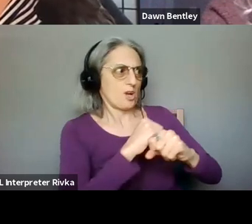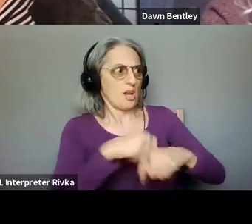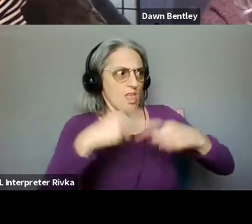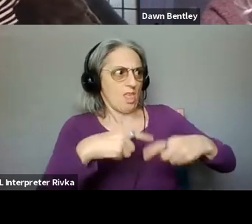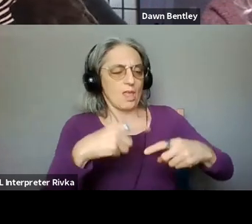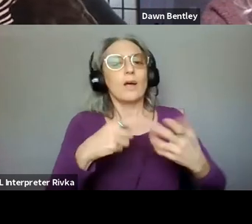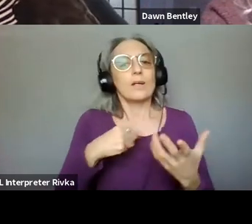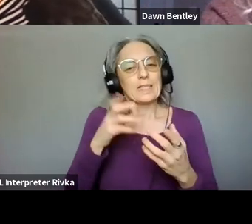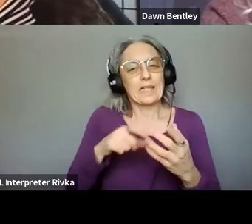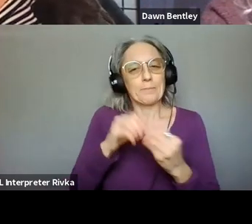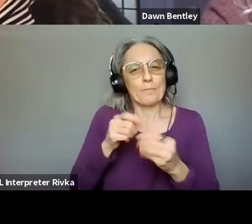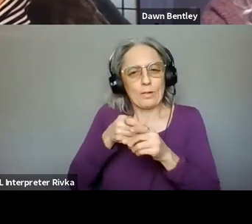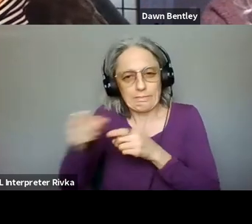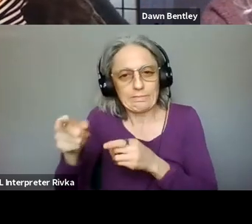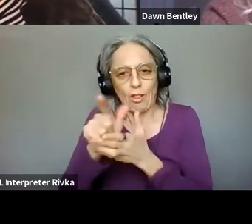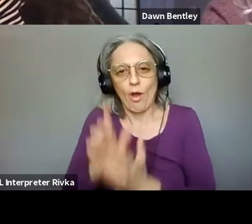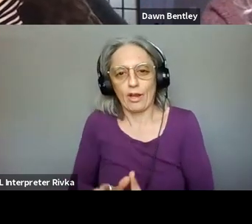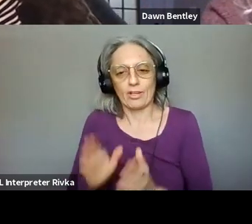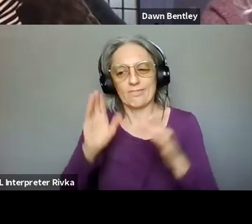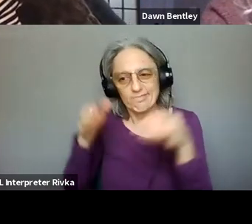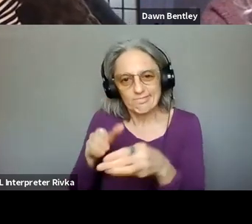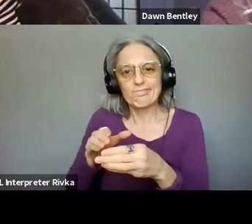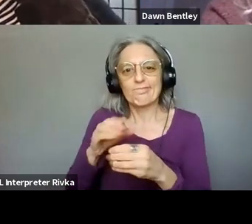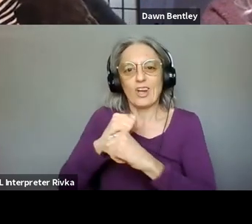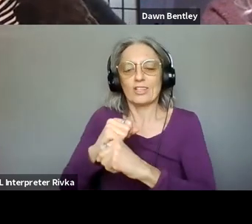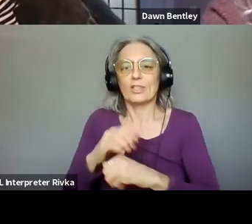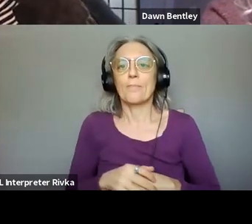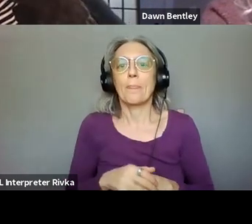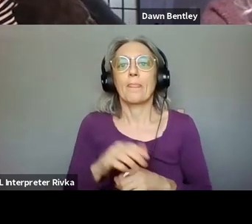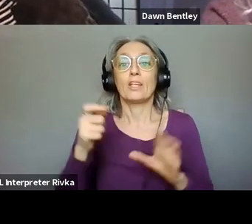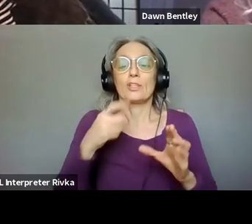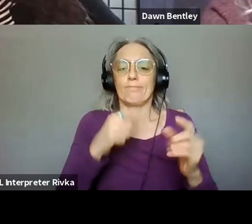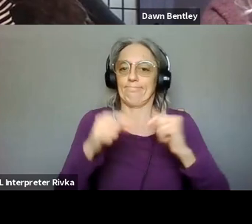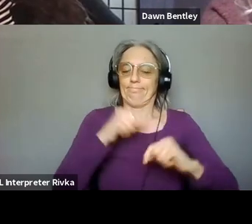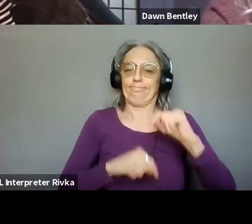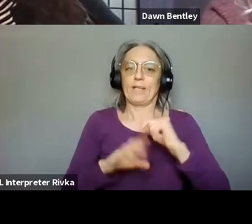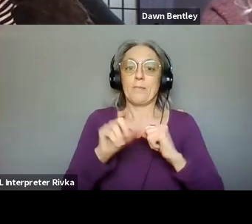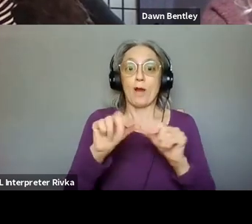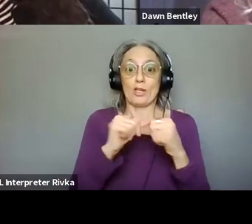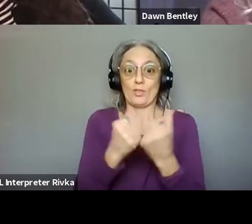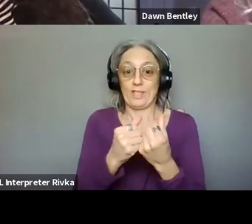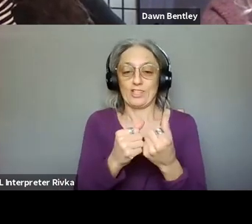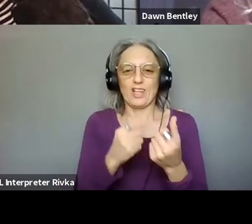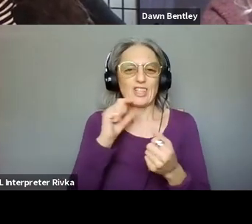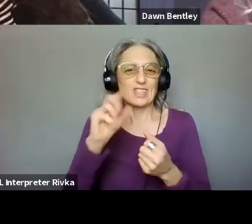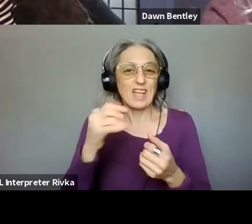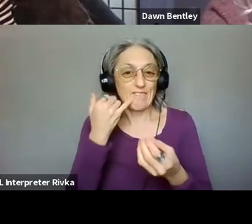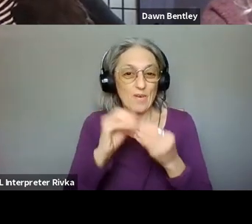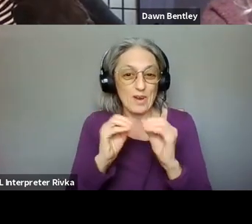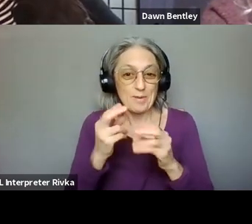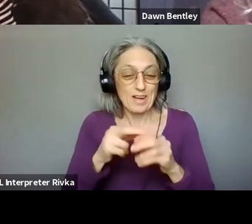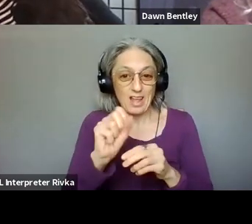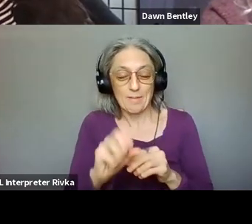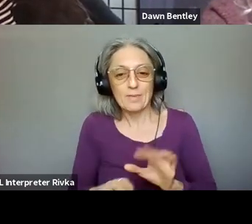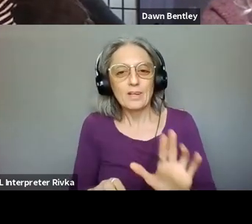Yeah, I would back up a little bit too there, where I said earlier, the Bar Association, I gave Michelle Tussing's name and the number. They'll fill out the forms and that sort